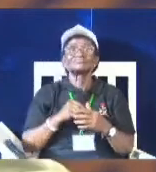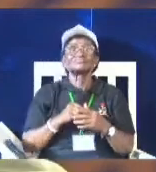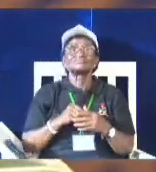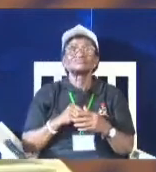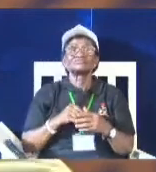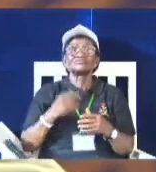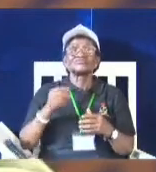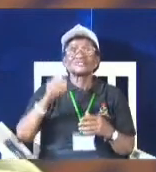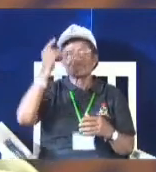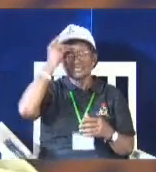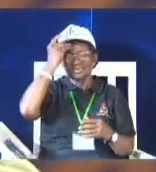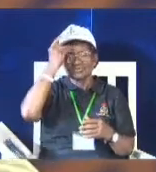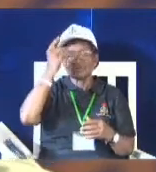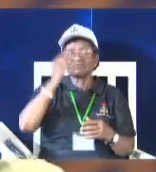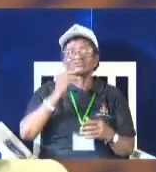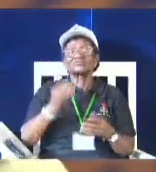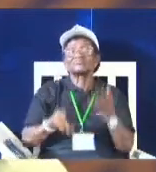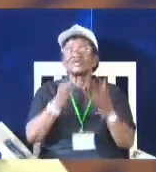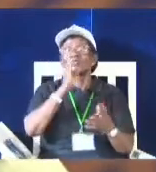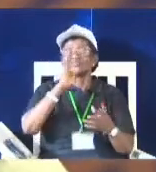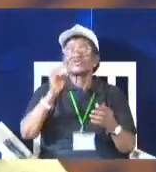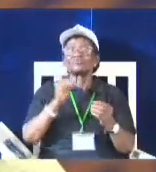And demons could be more than one.